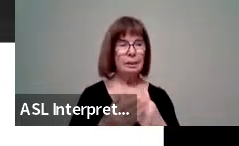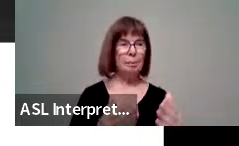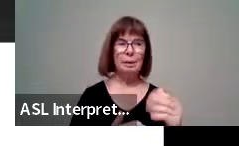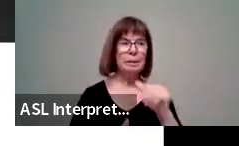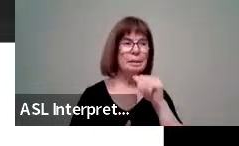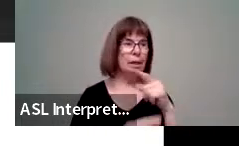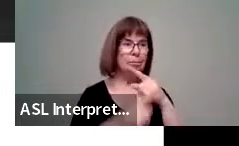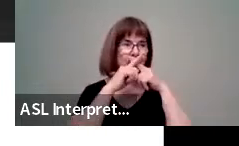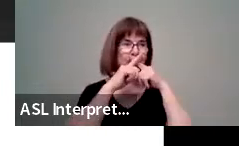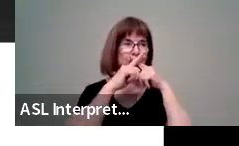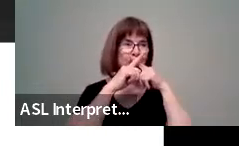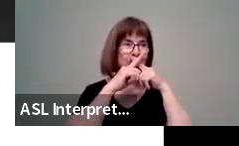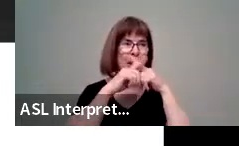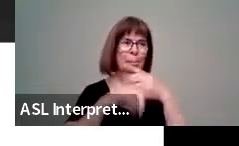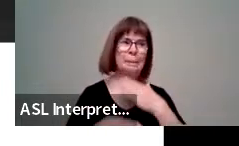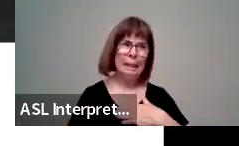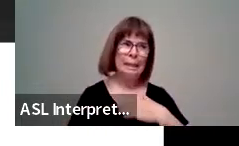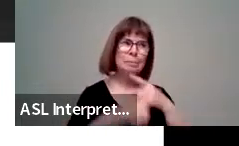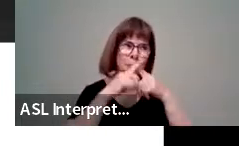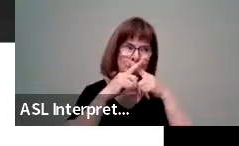muted.